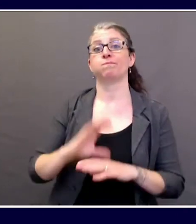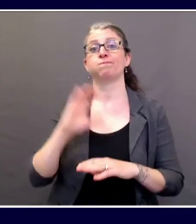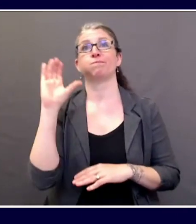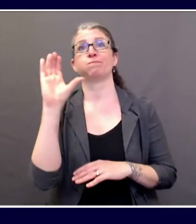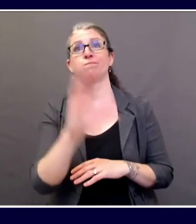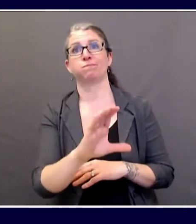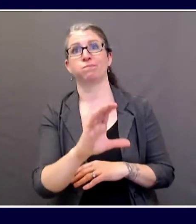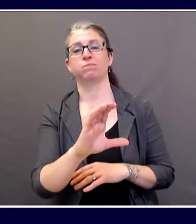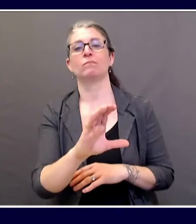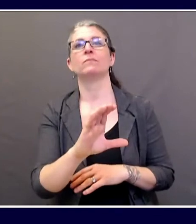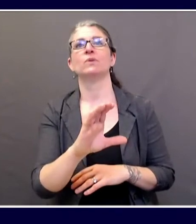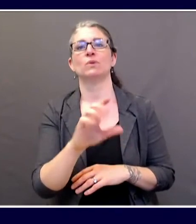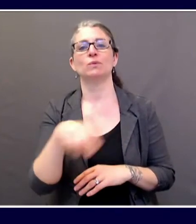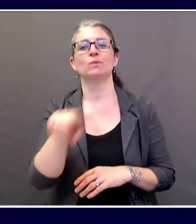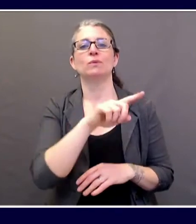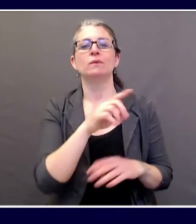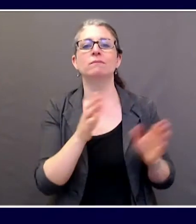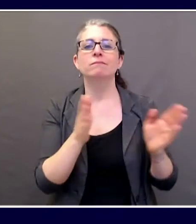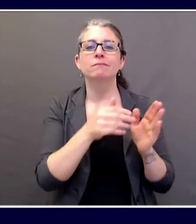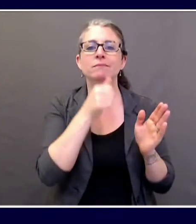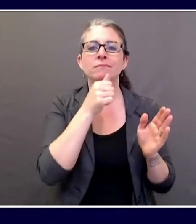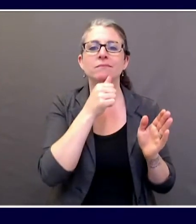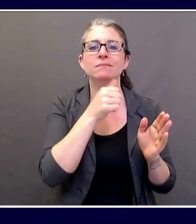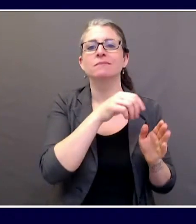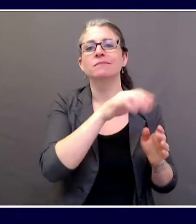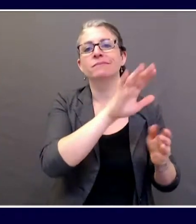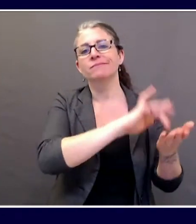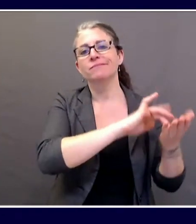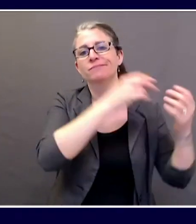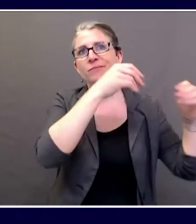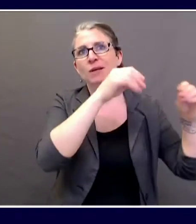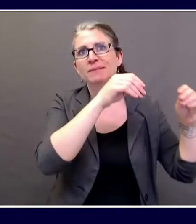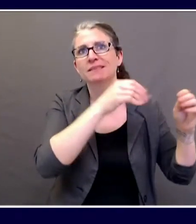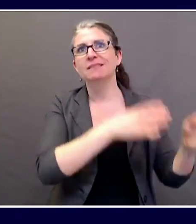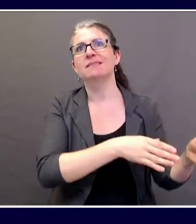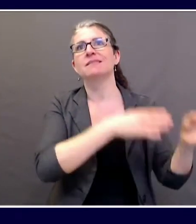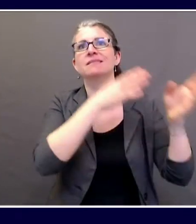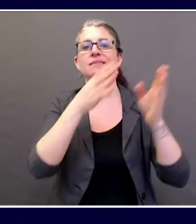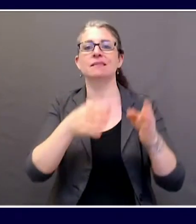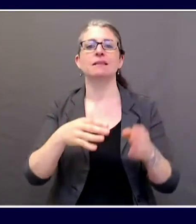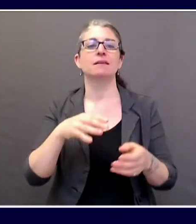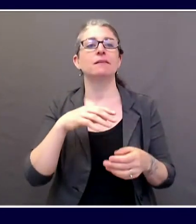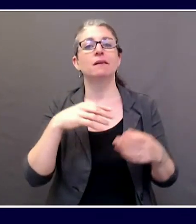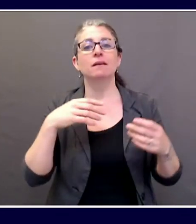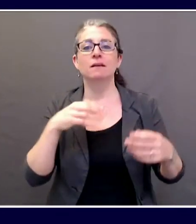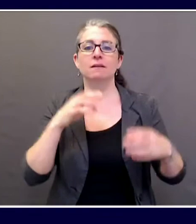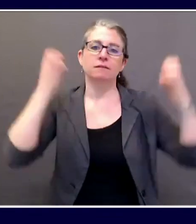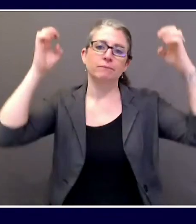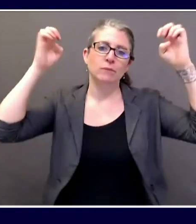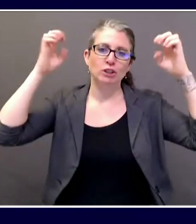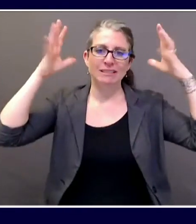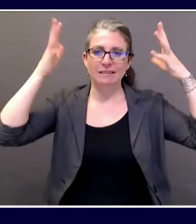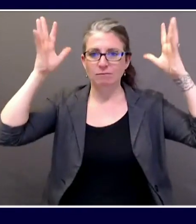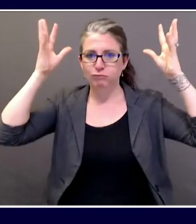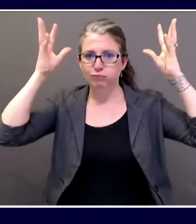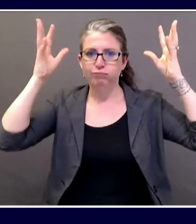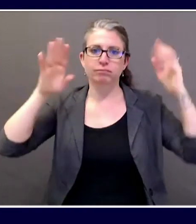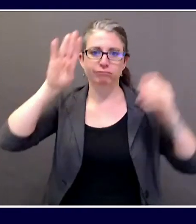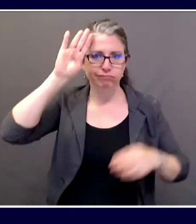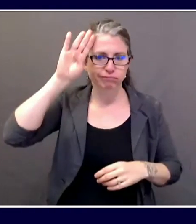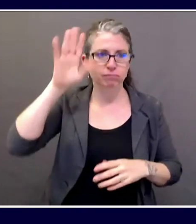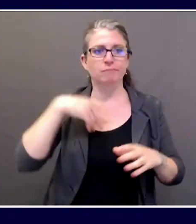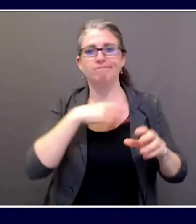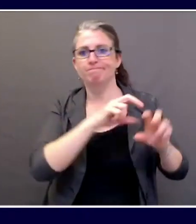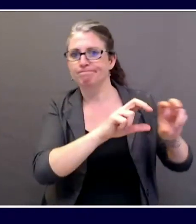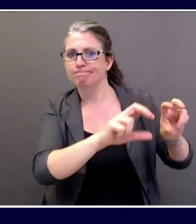pharmacies, independent medical practices, EMS clinicians. Now, many of those groups use all of their J&J, which is what we asked them to. But to the extent that